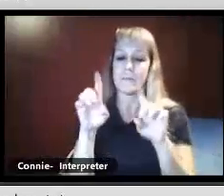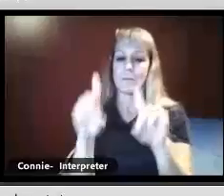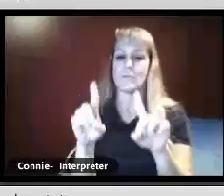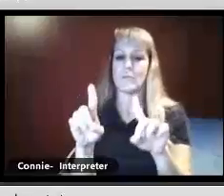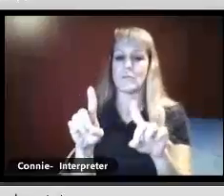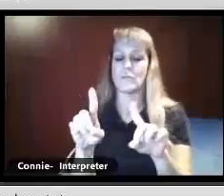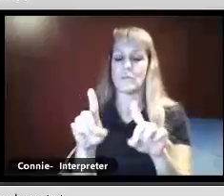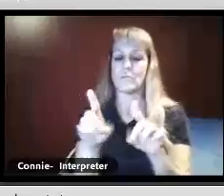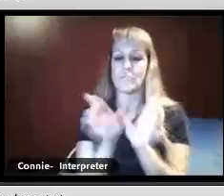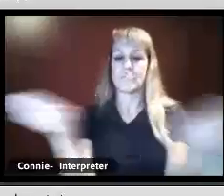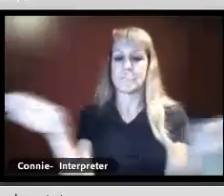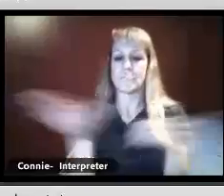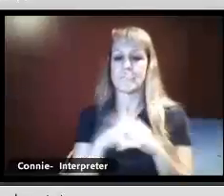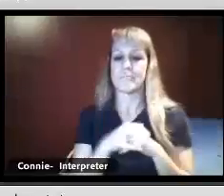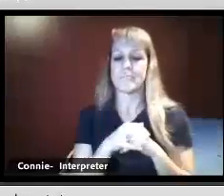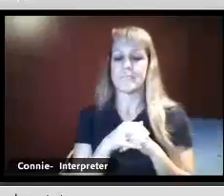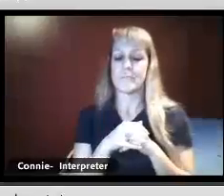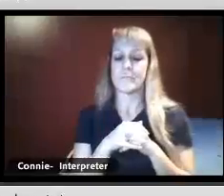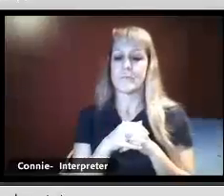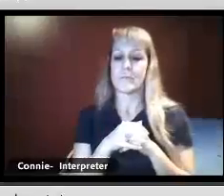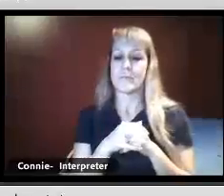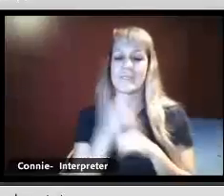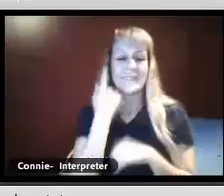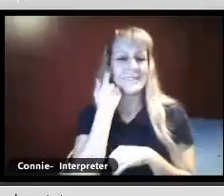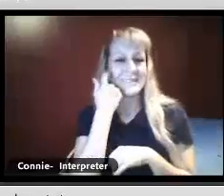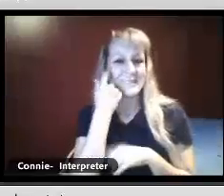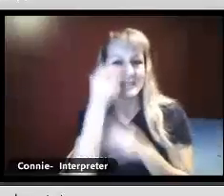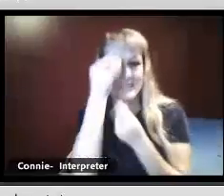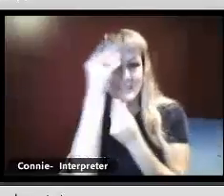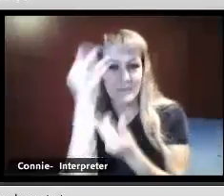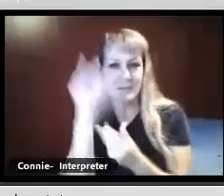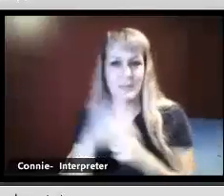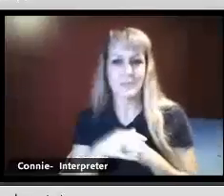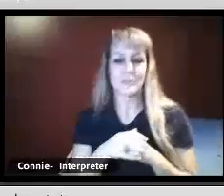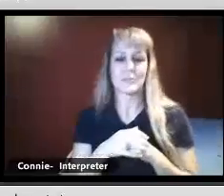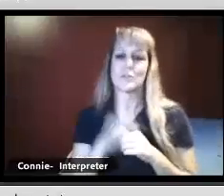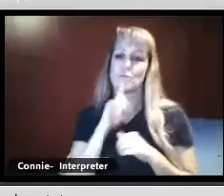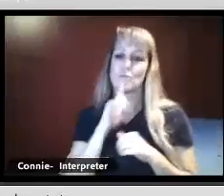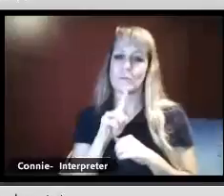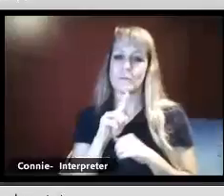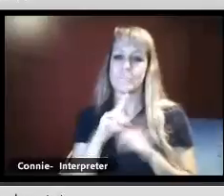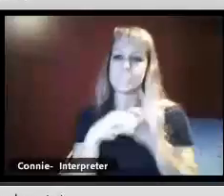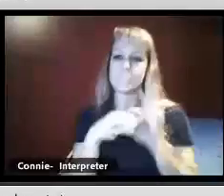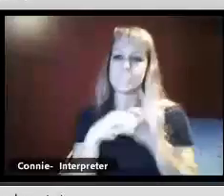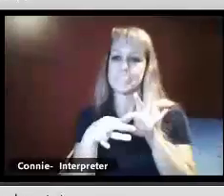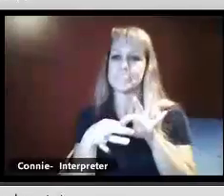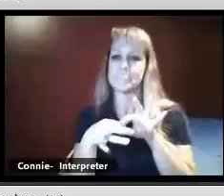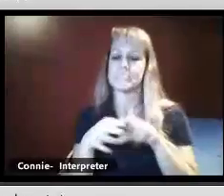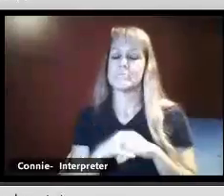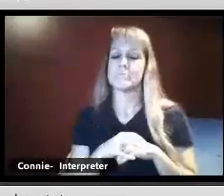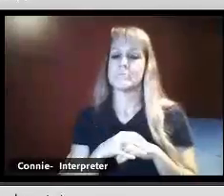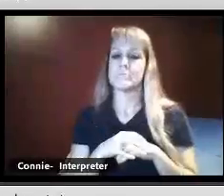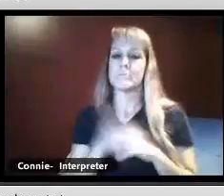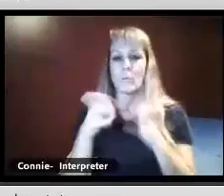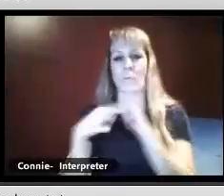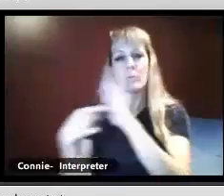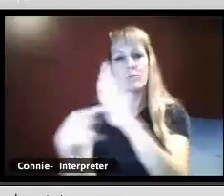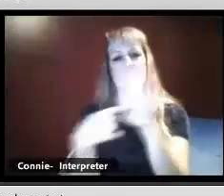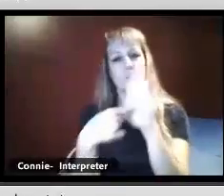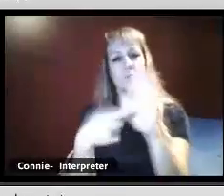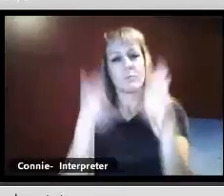whole. It's very recent, it's very relevant, and I wanted to be sure to bring it to your